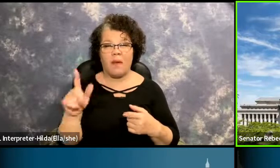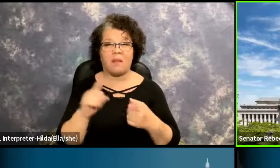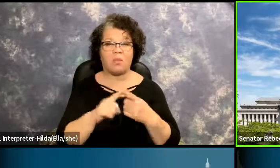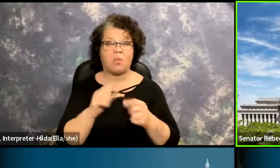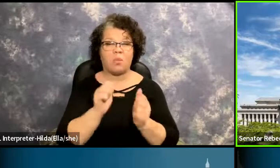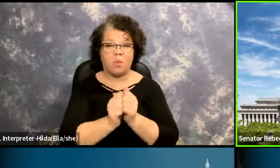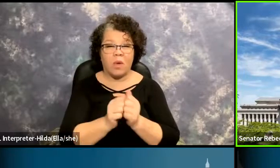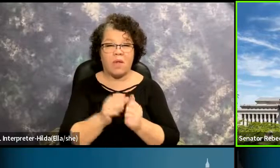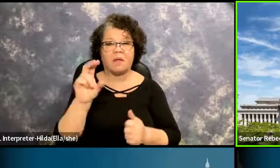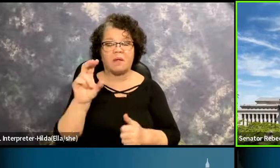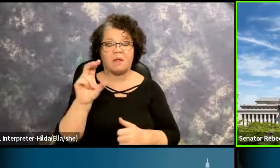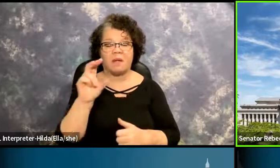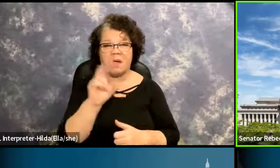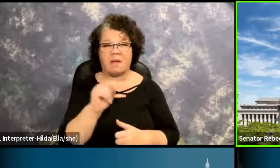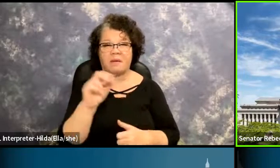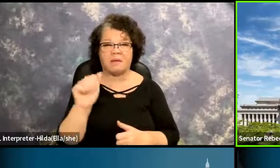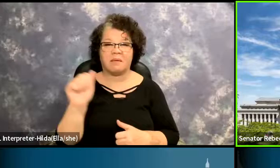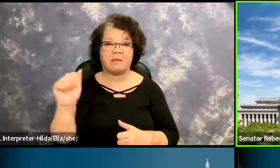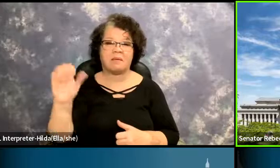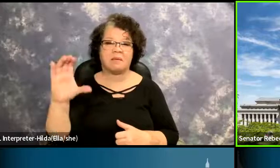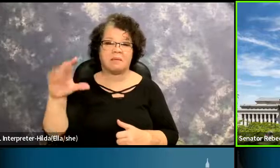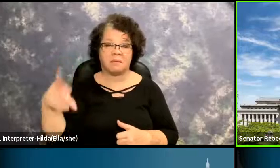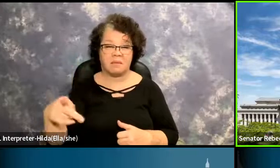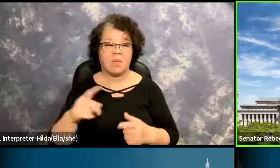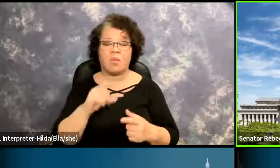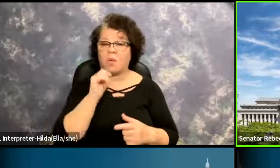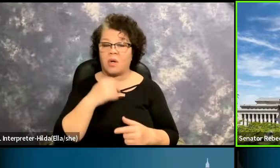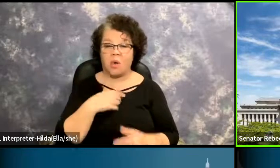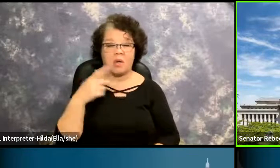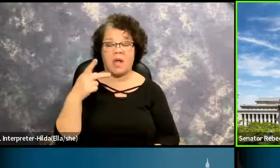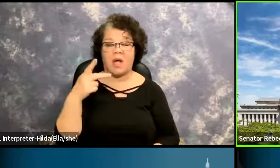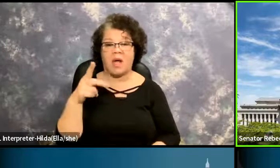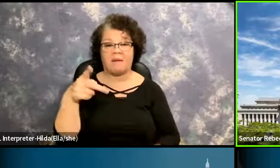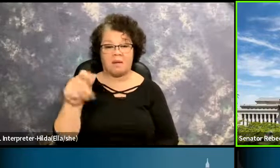to, you know, we don't have parole, we should.